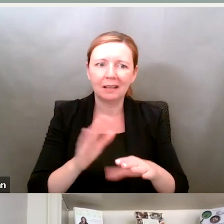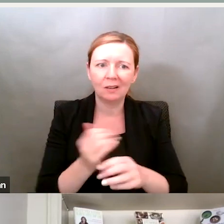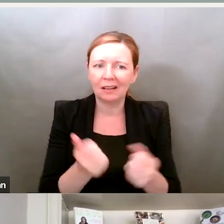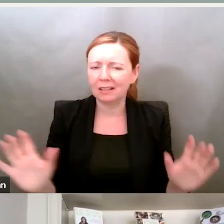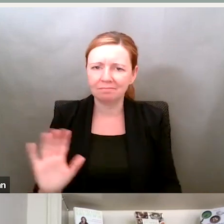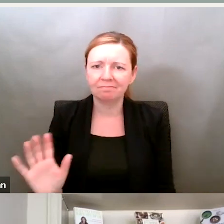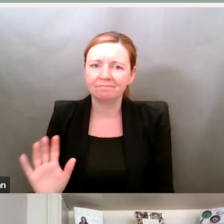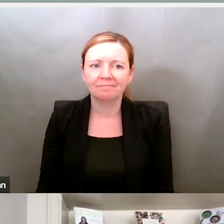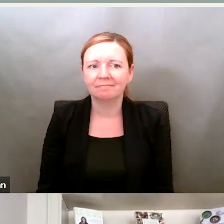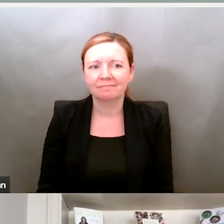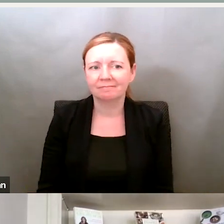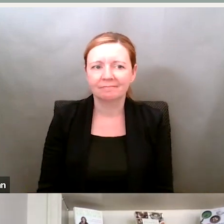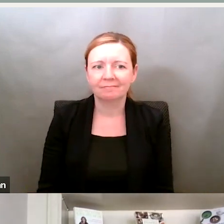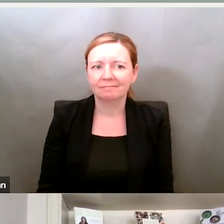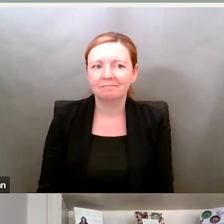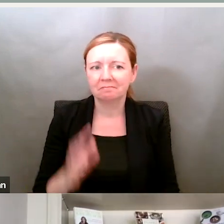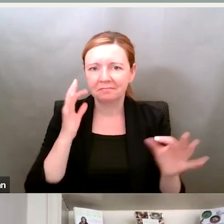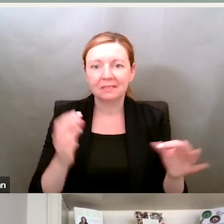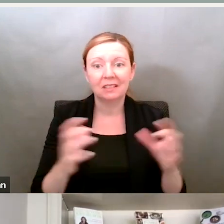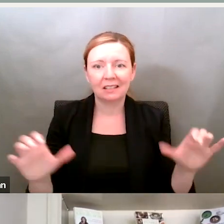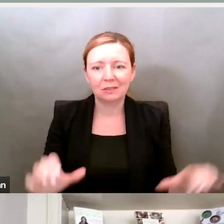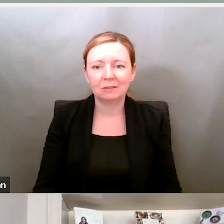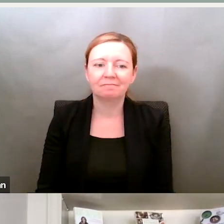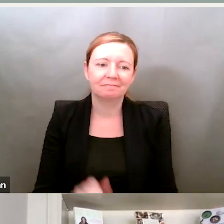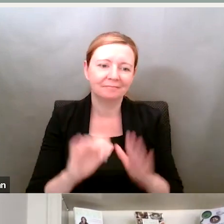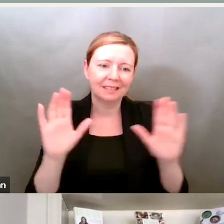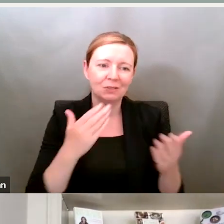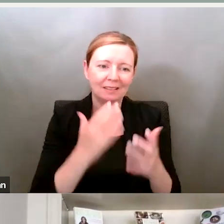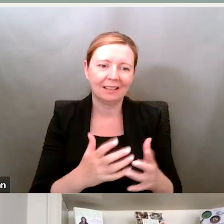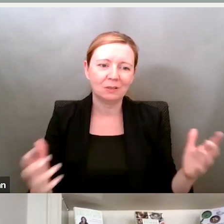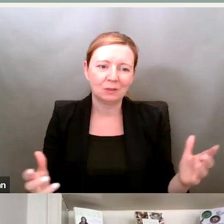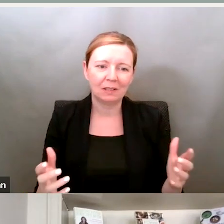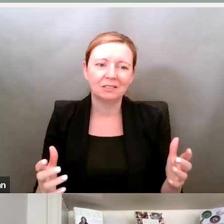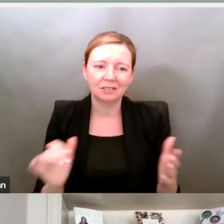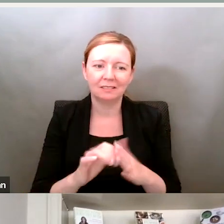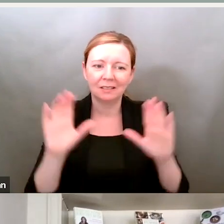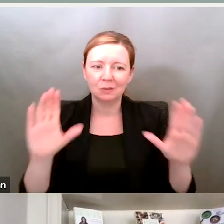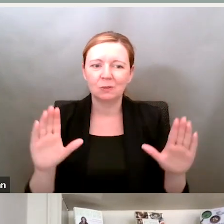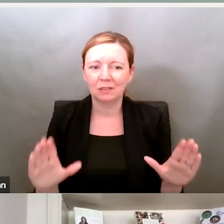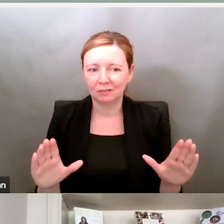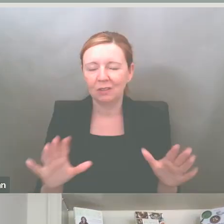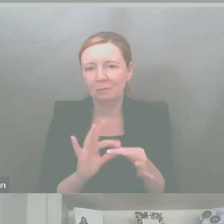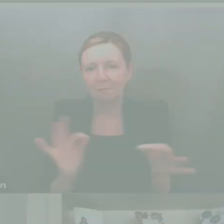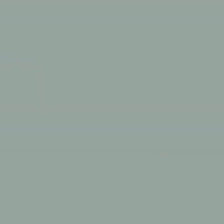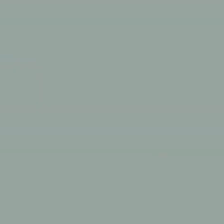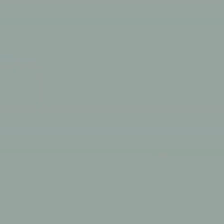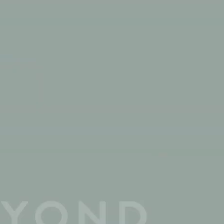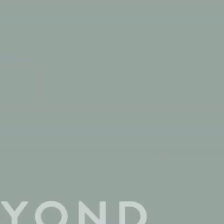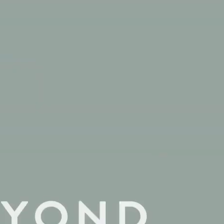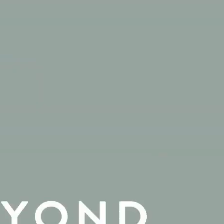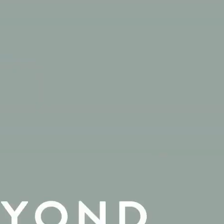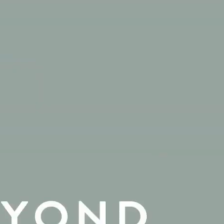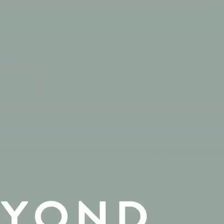Just there's definitely a lot to do. That's great. Thank you so much, Rachel. That's a wonderful message to end on.